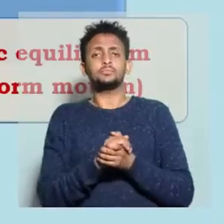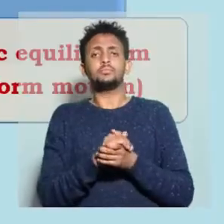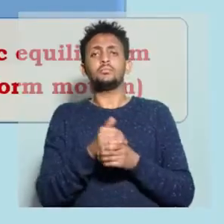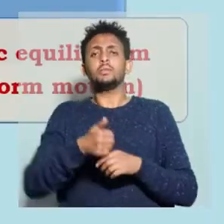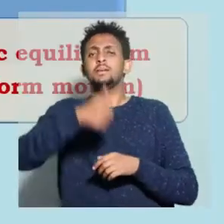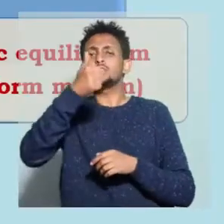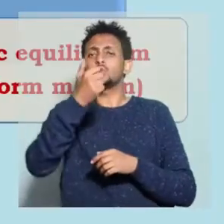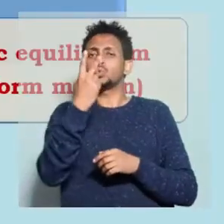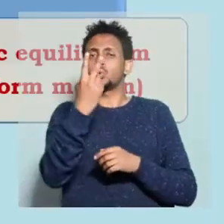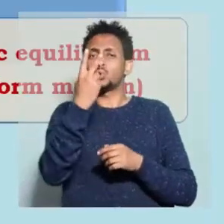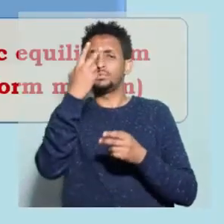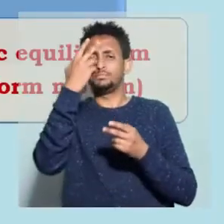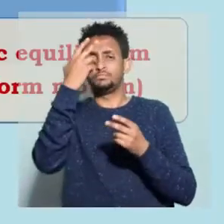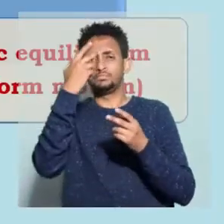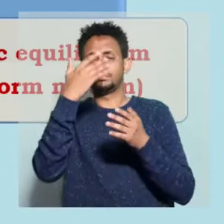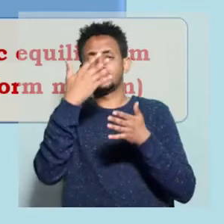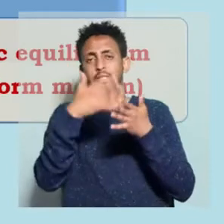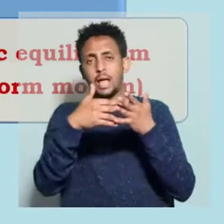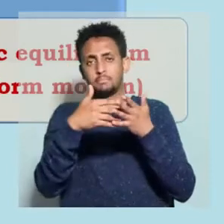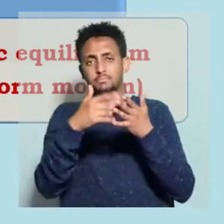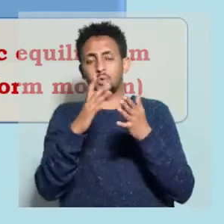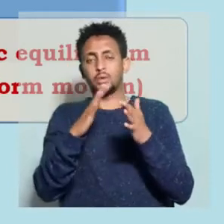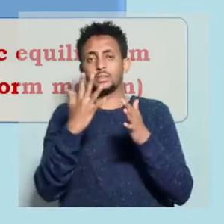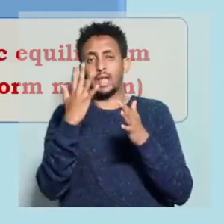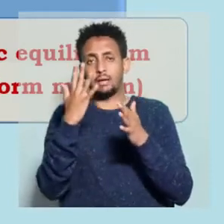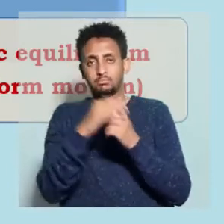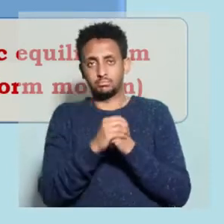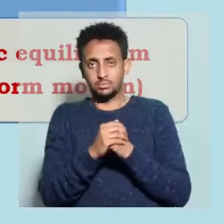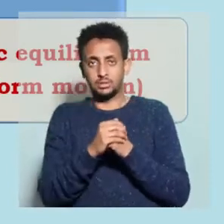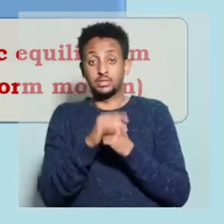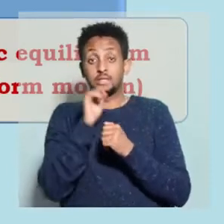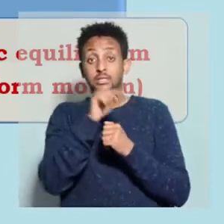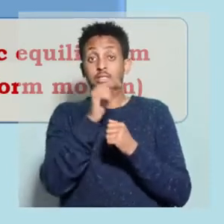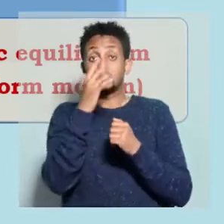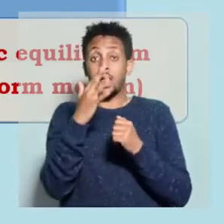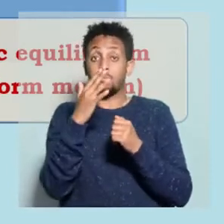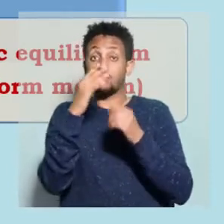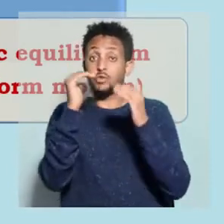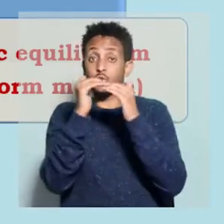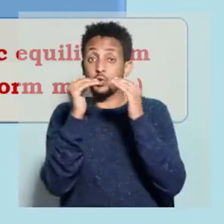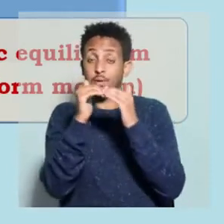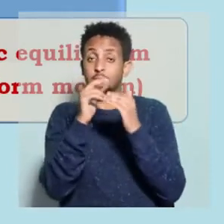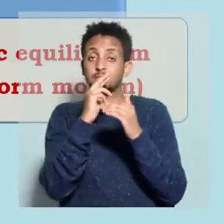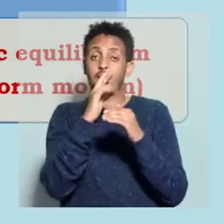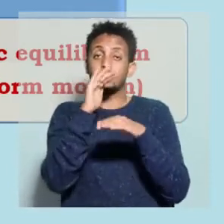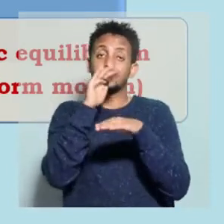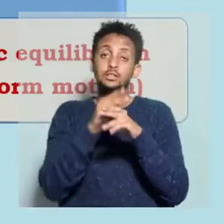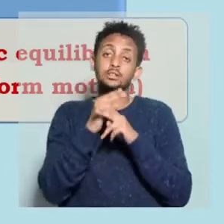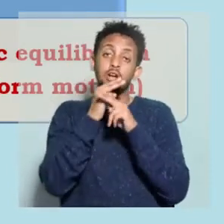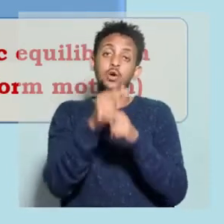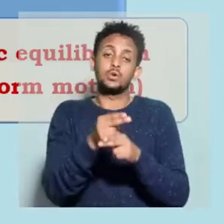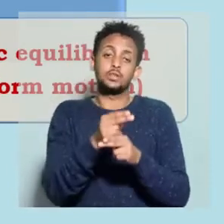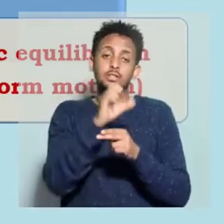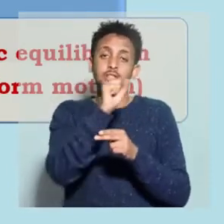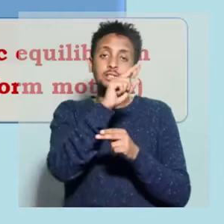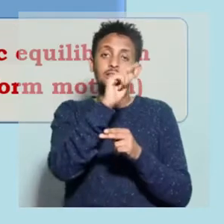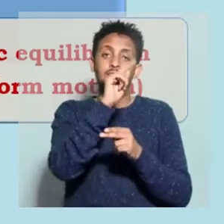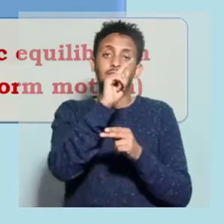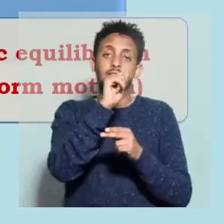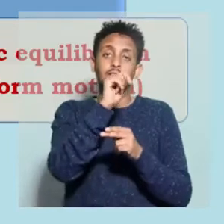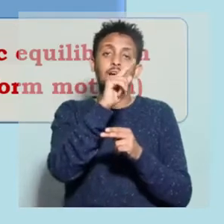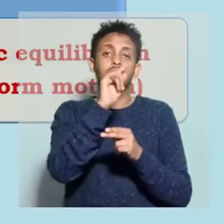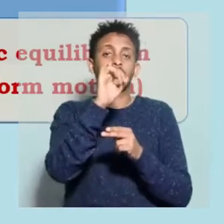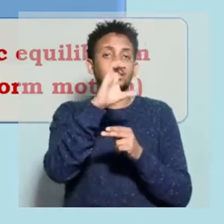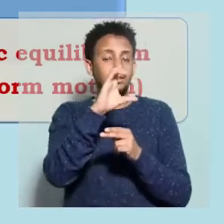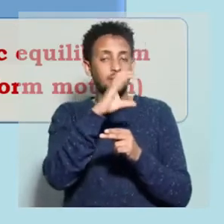basically two types of equilibrium that we are going to deal, and these types of equilibrium are known to be static equilibrium